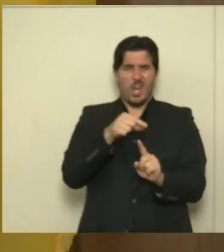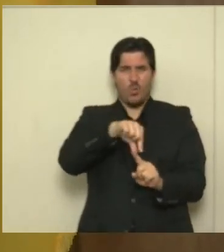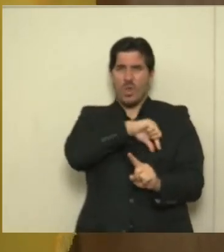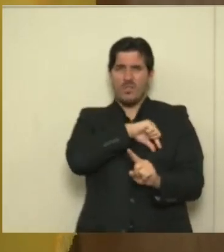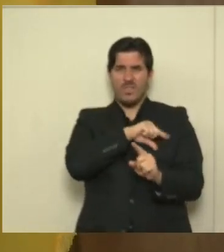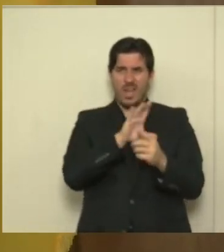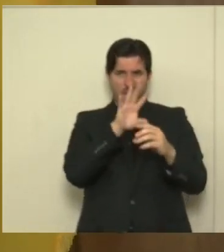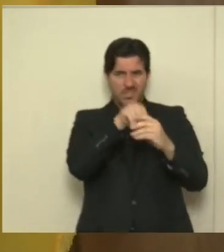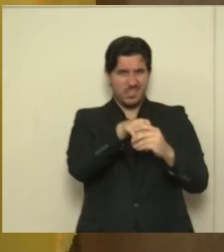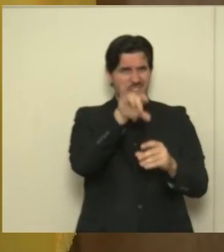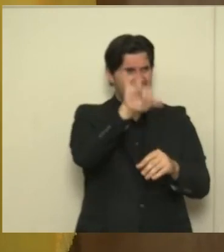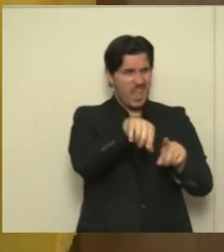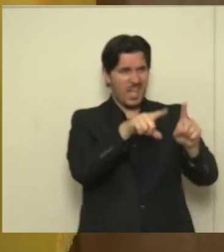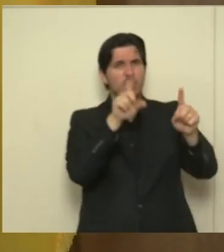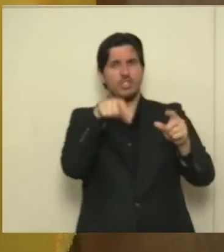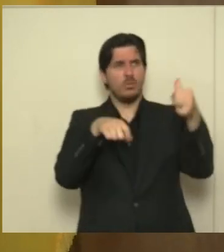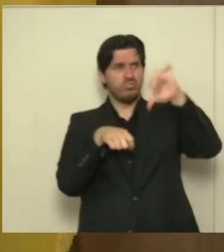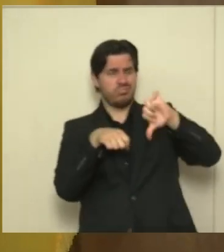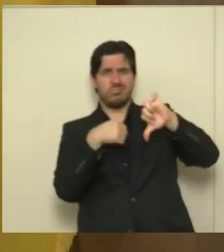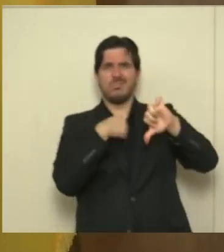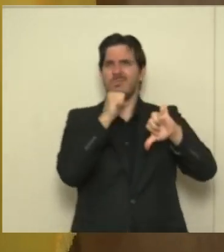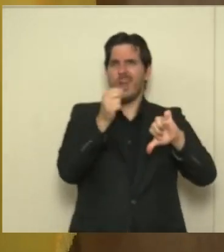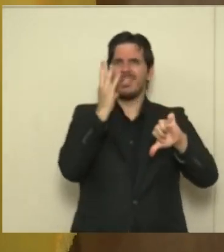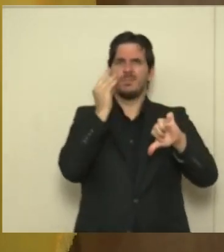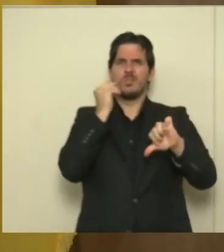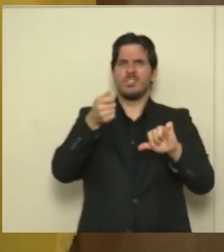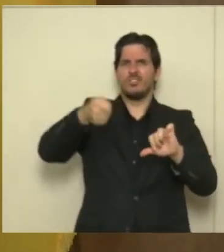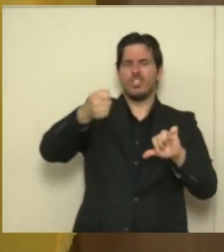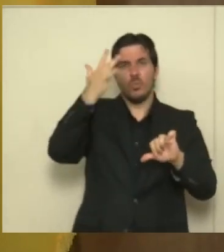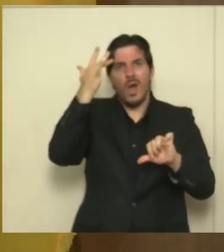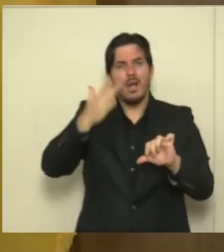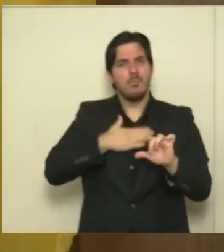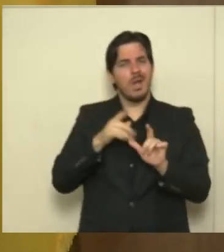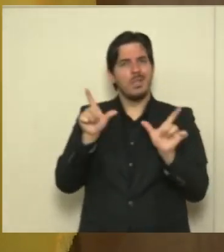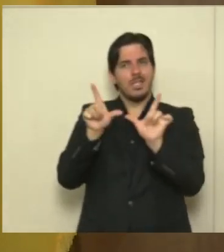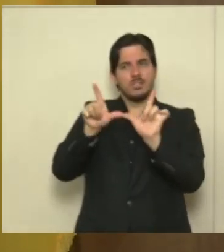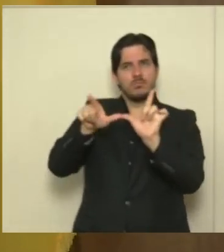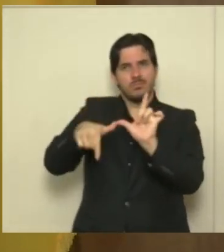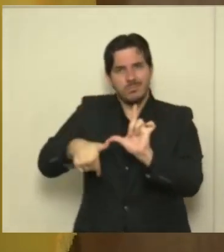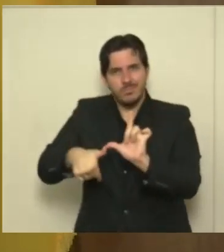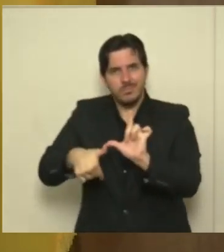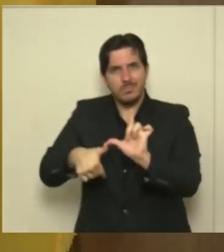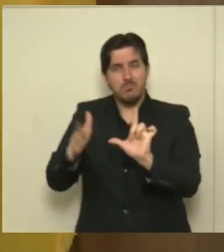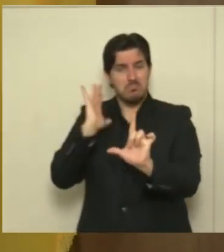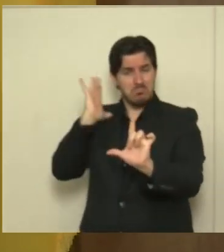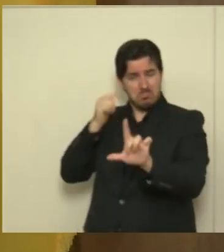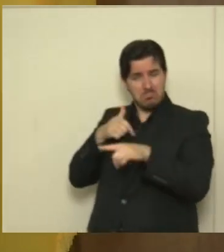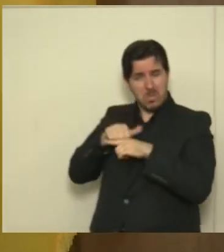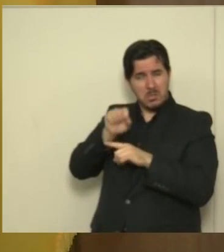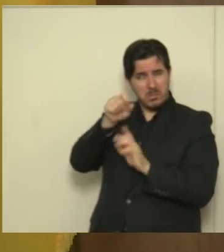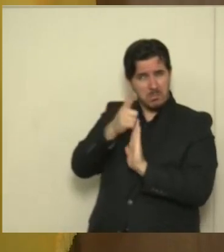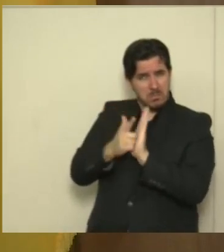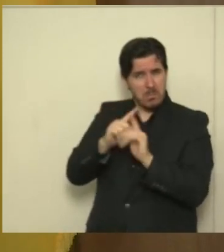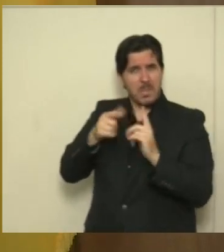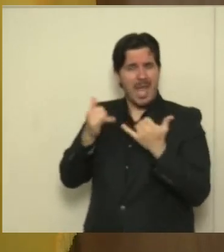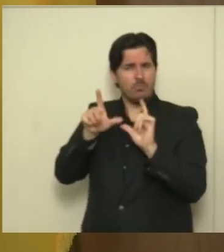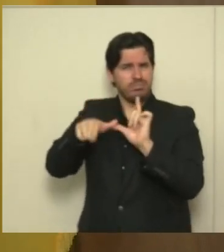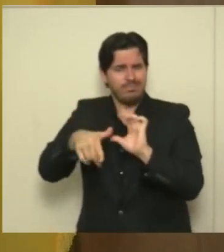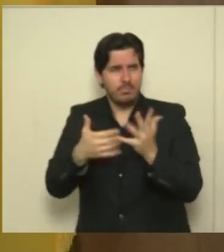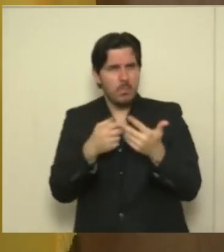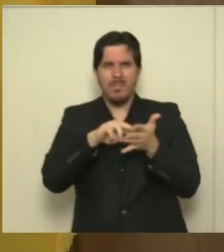not experienced enough to be a judge. The purpose of having an appointed public regulatory commission is